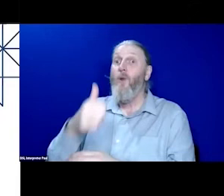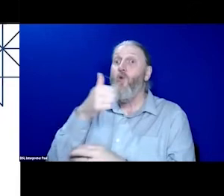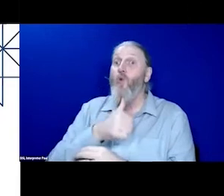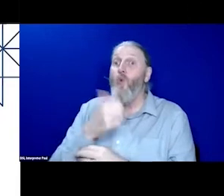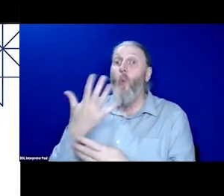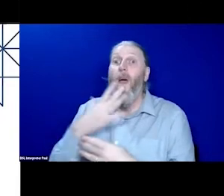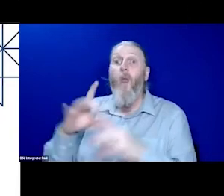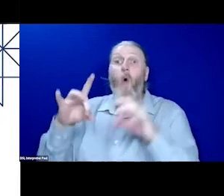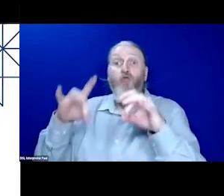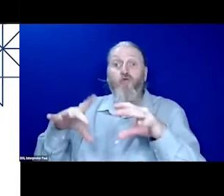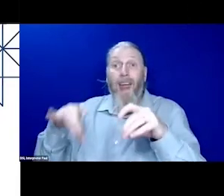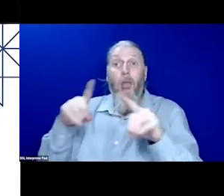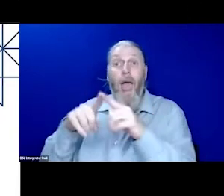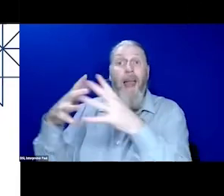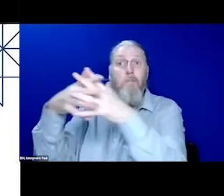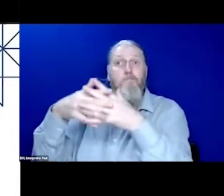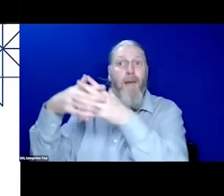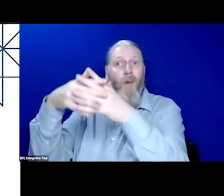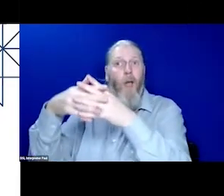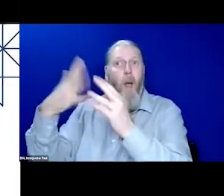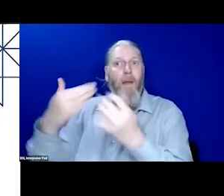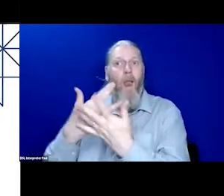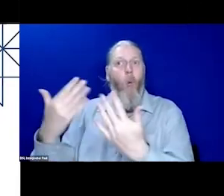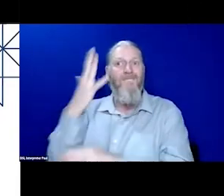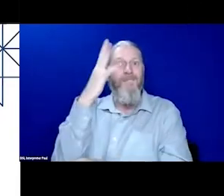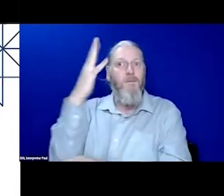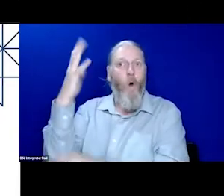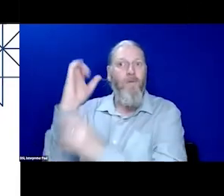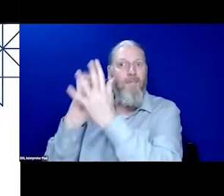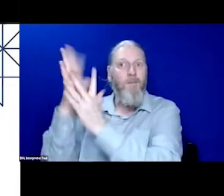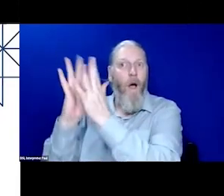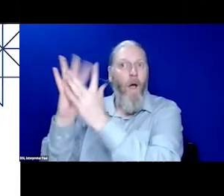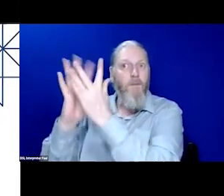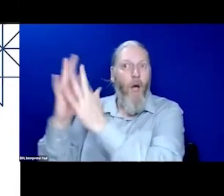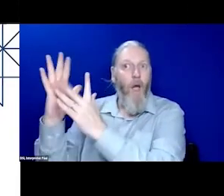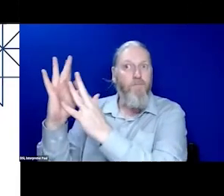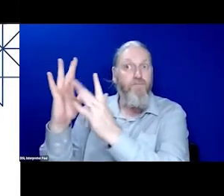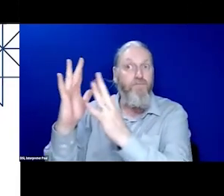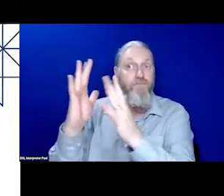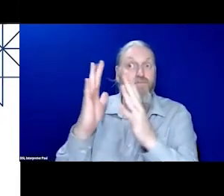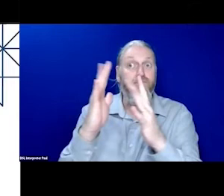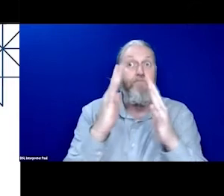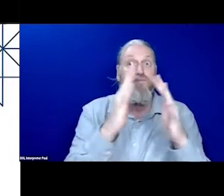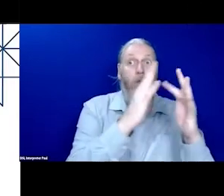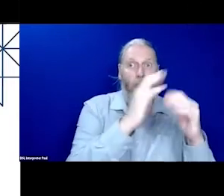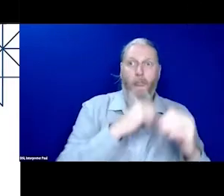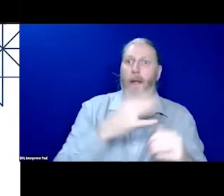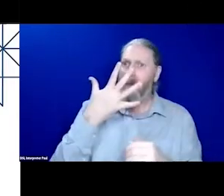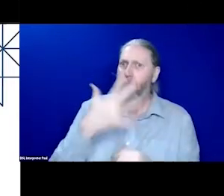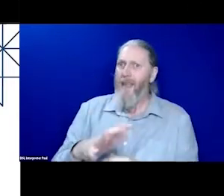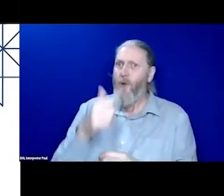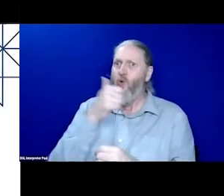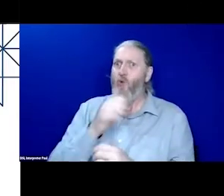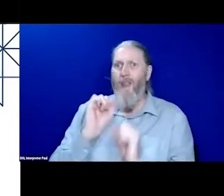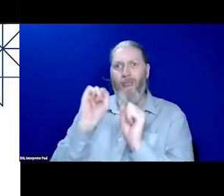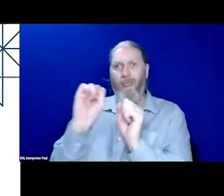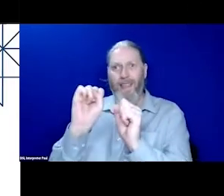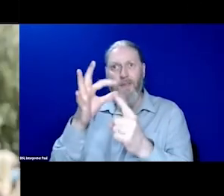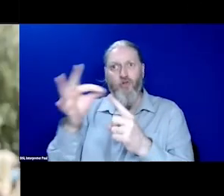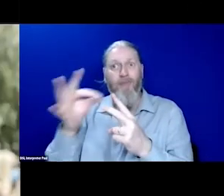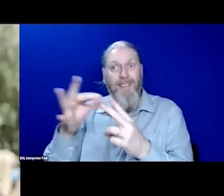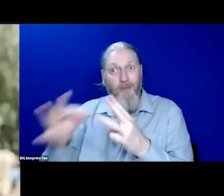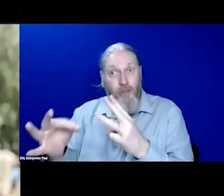after the bushfires. And so part of our strategy is to work with communities in these networks like we discussed. Next